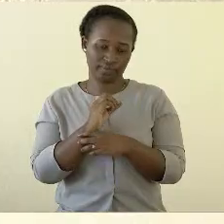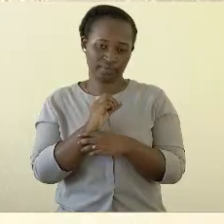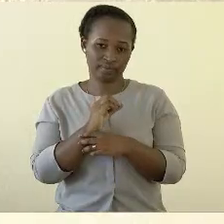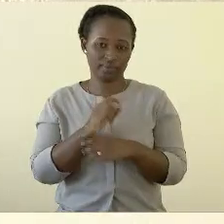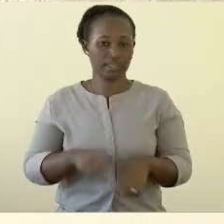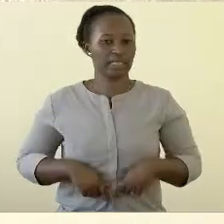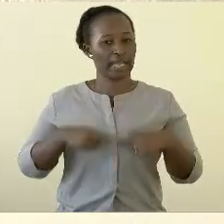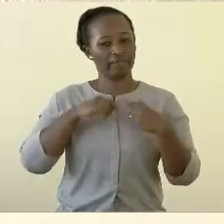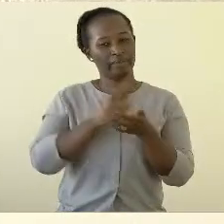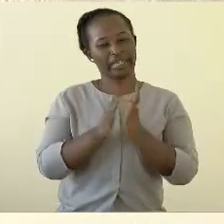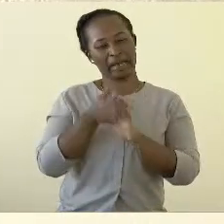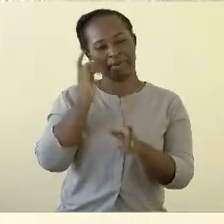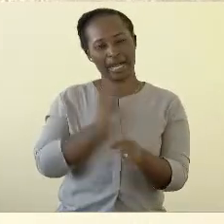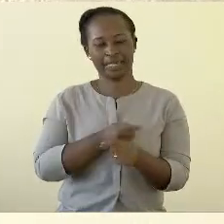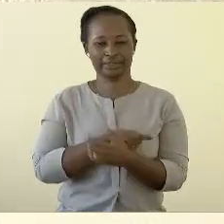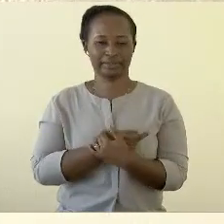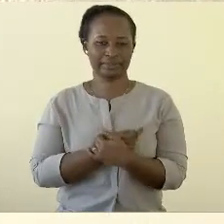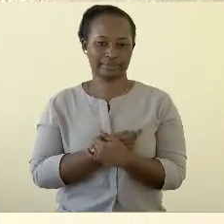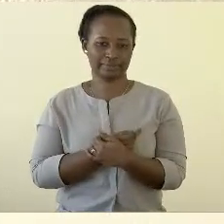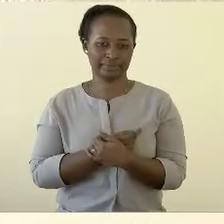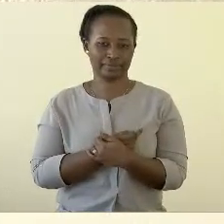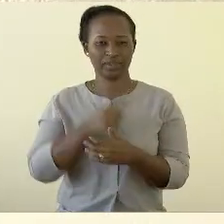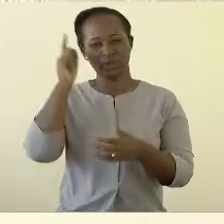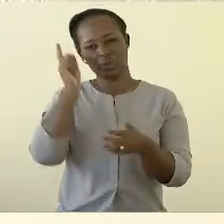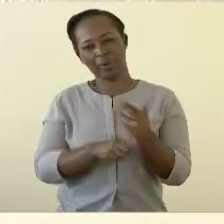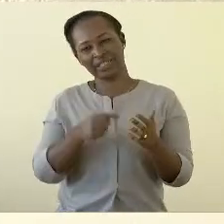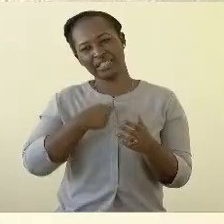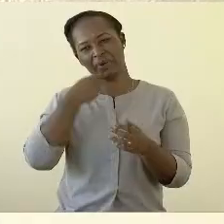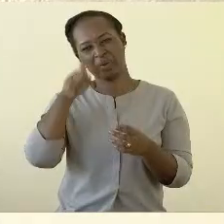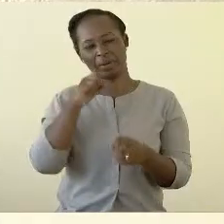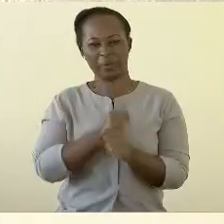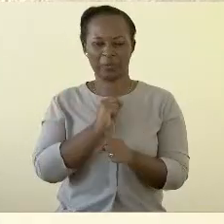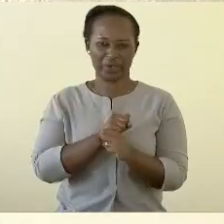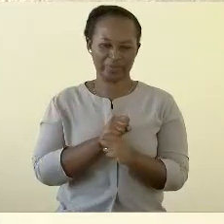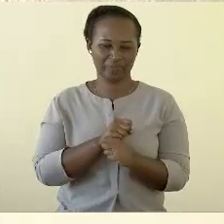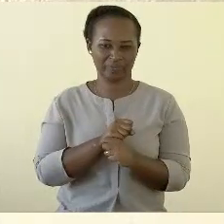life has become so hard. What do I really have to do?